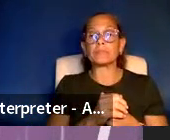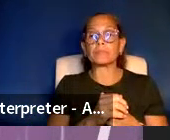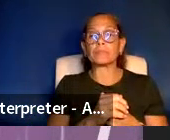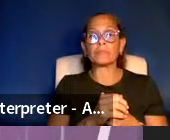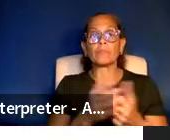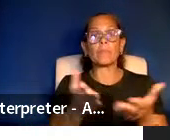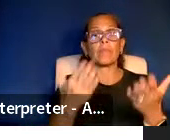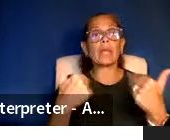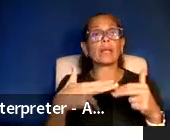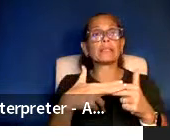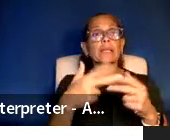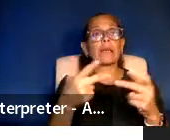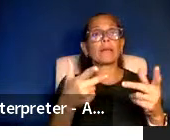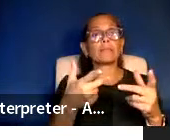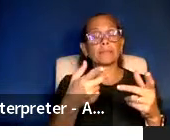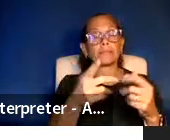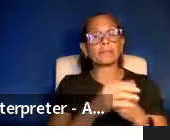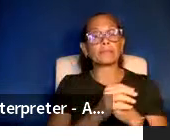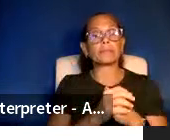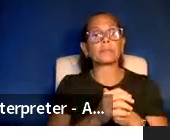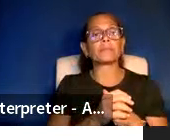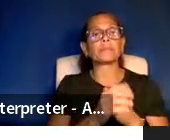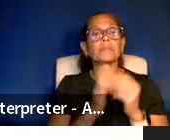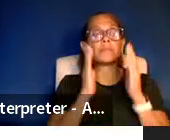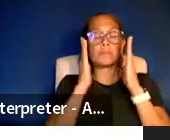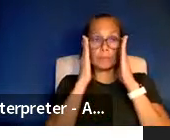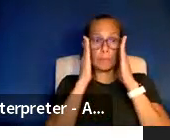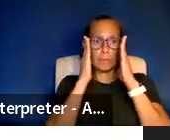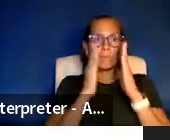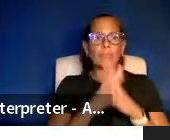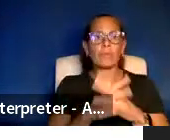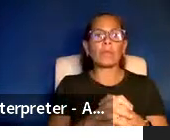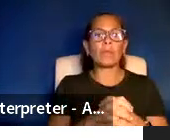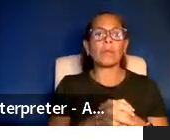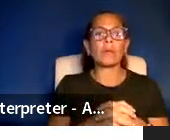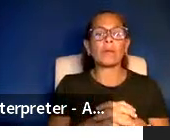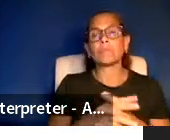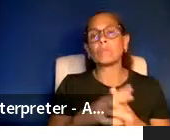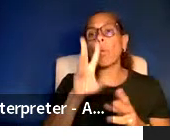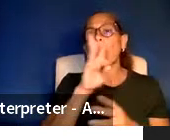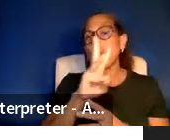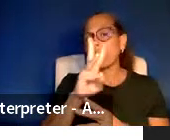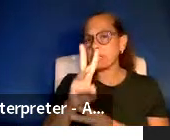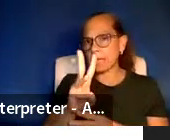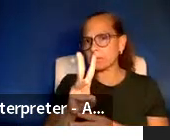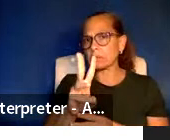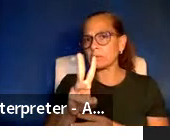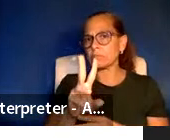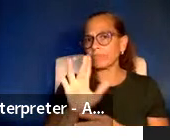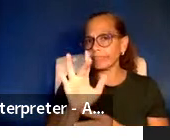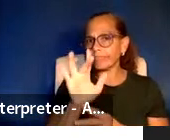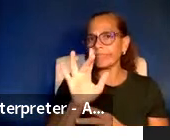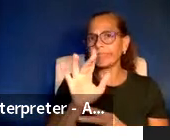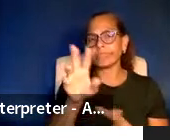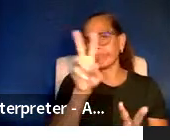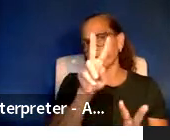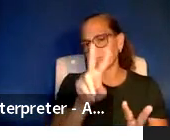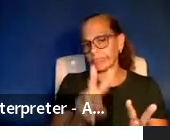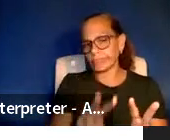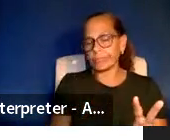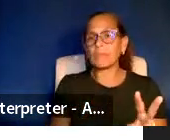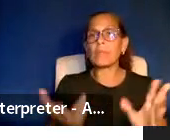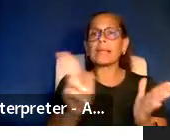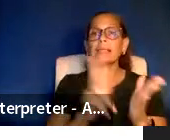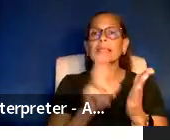to the next slide quickly. Again, we encourage everyone to visit our website. Importantly, we encourage everyone to sign